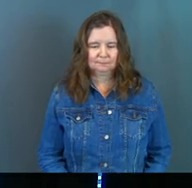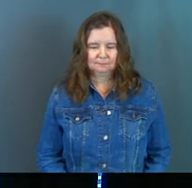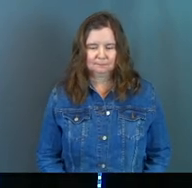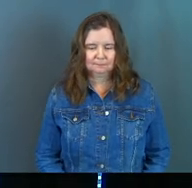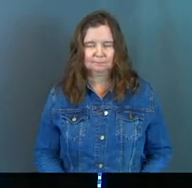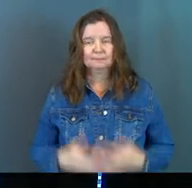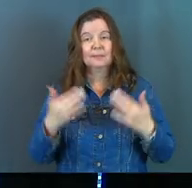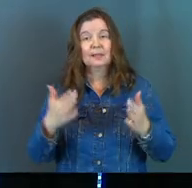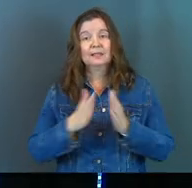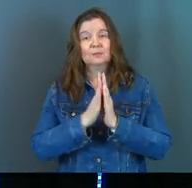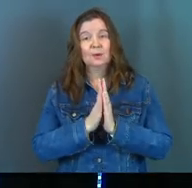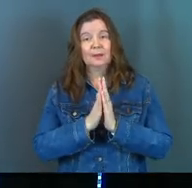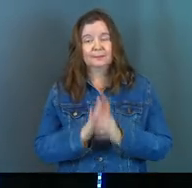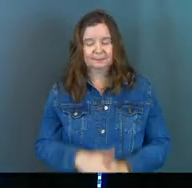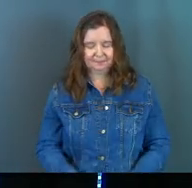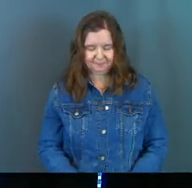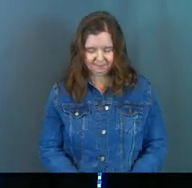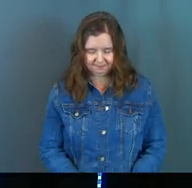Let's pray.